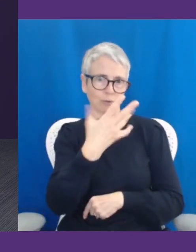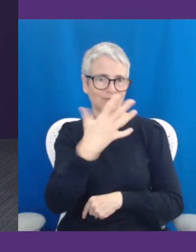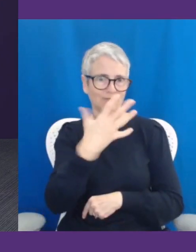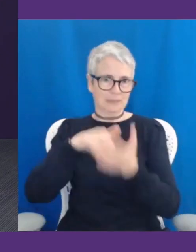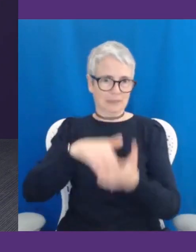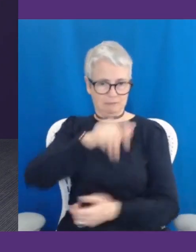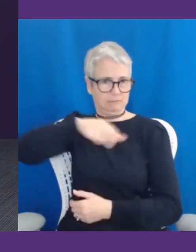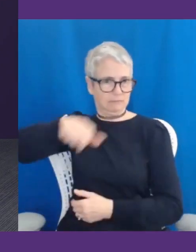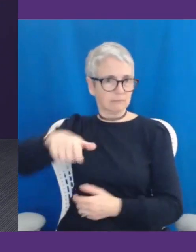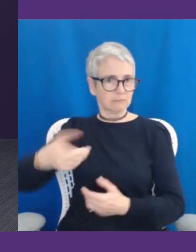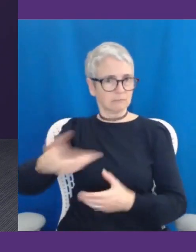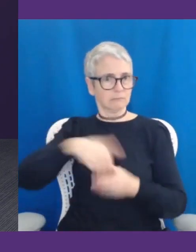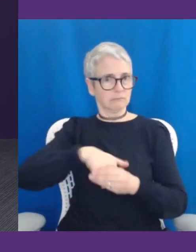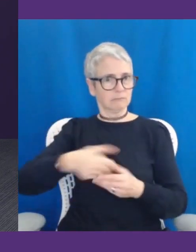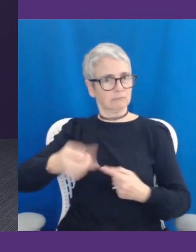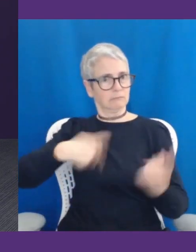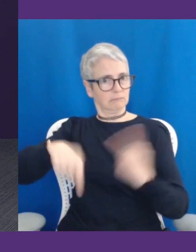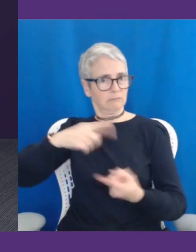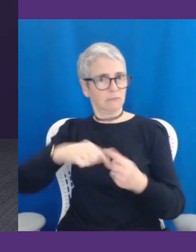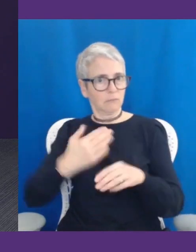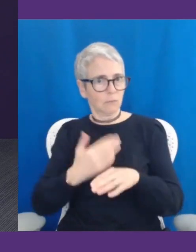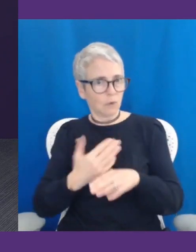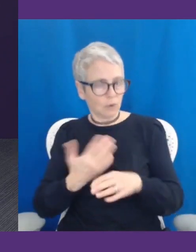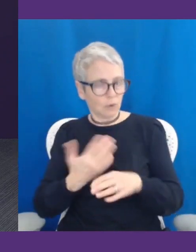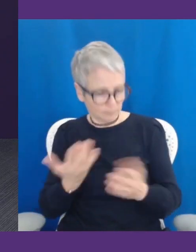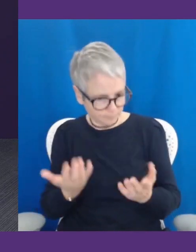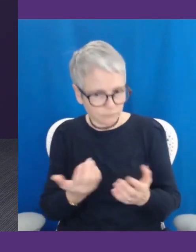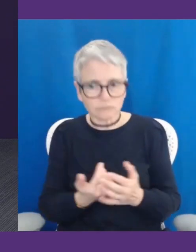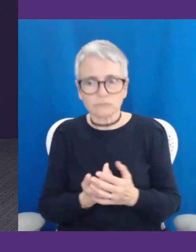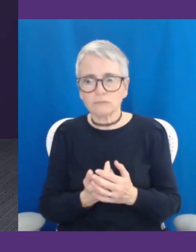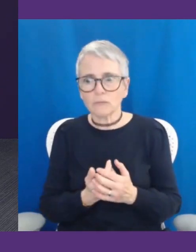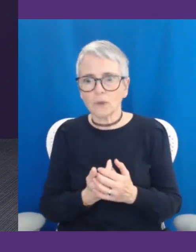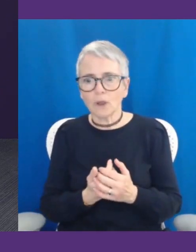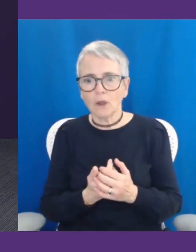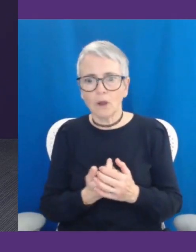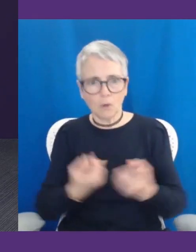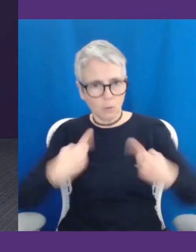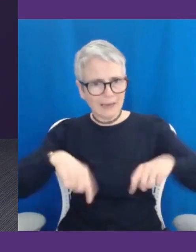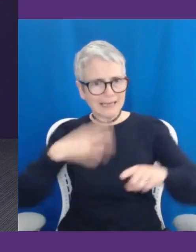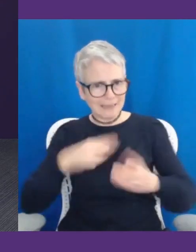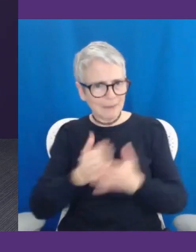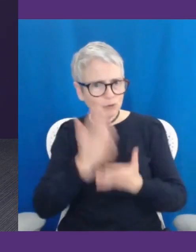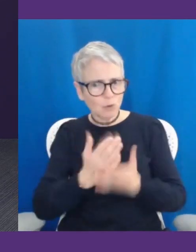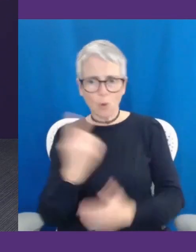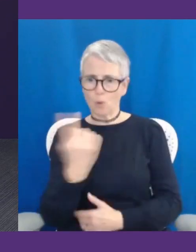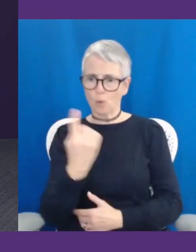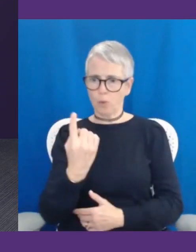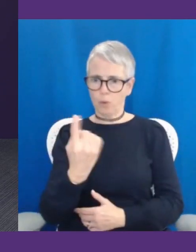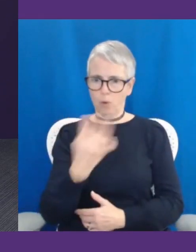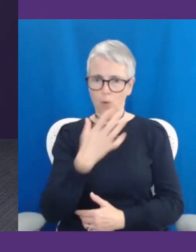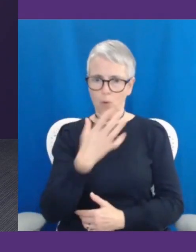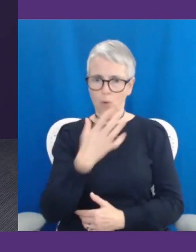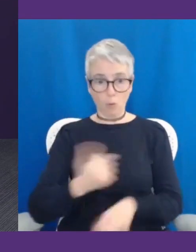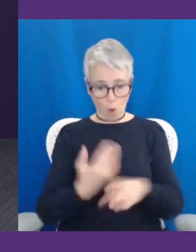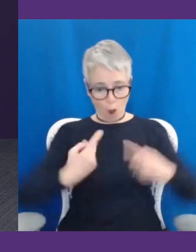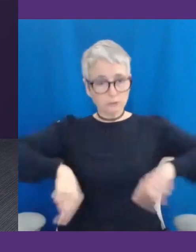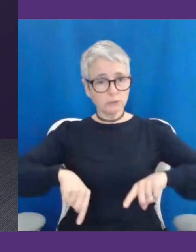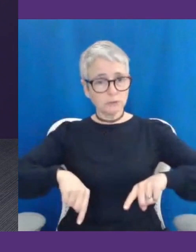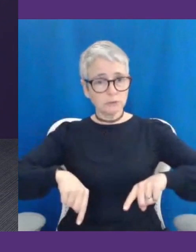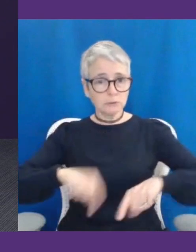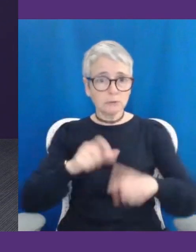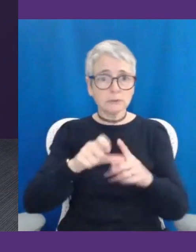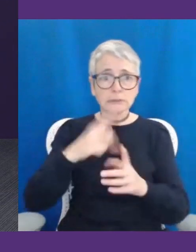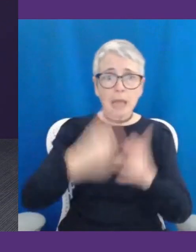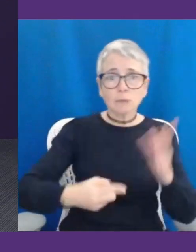that every employee, irrespective of their disability or ability, gets a fair opportunity at HSBC, not just to come in and do a job, but to